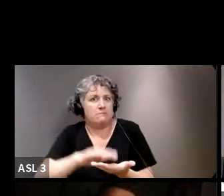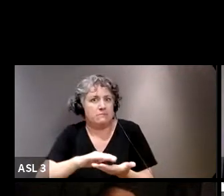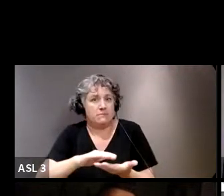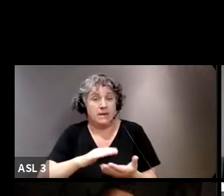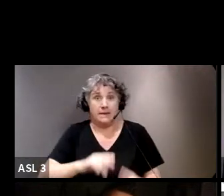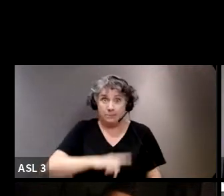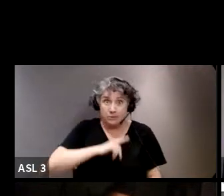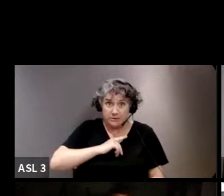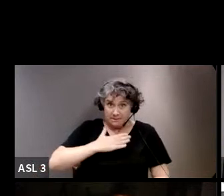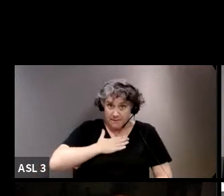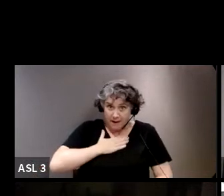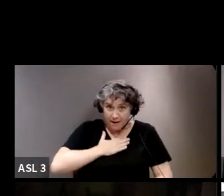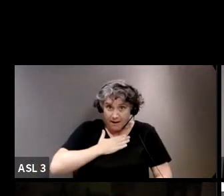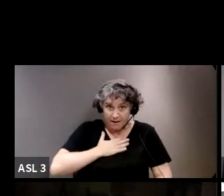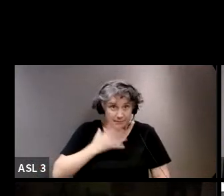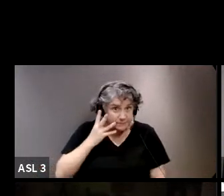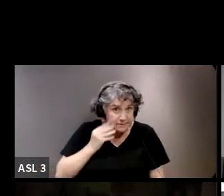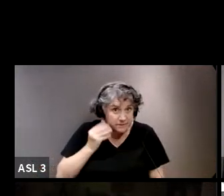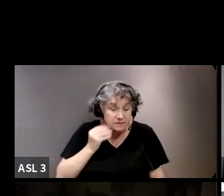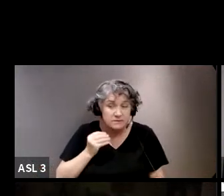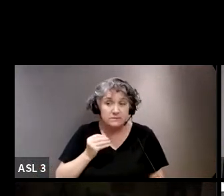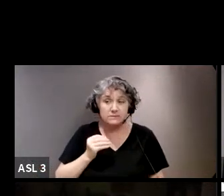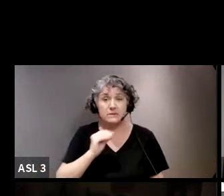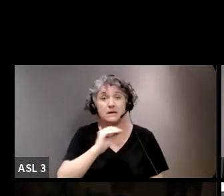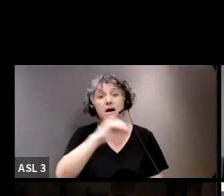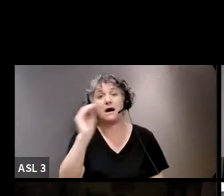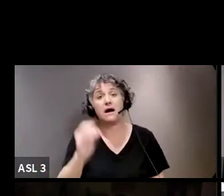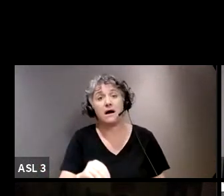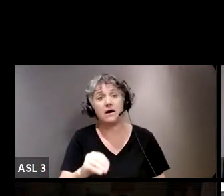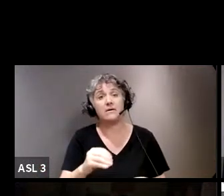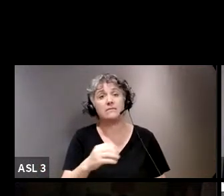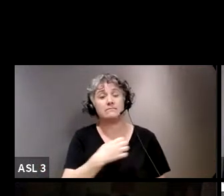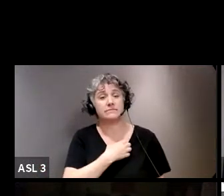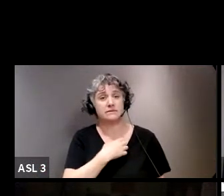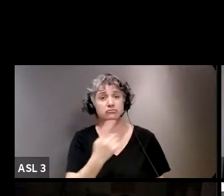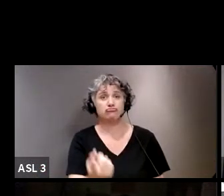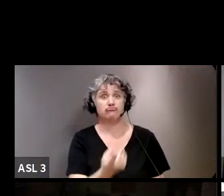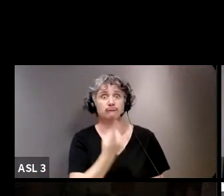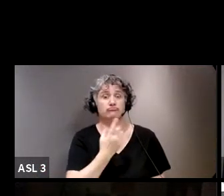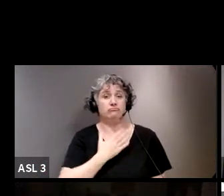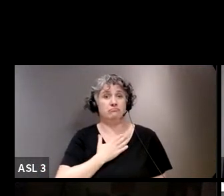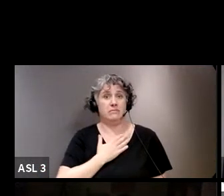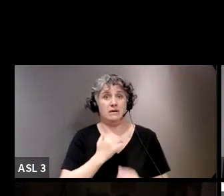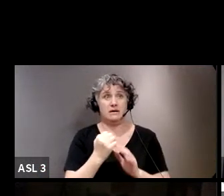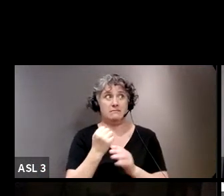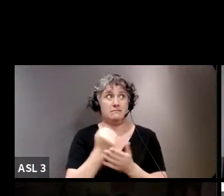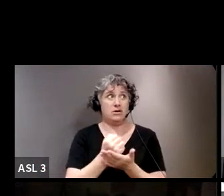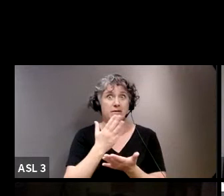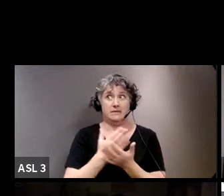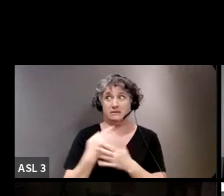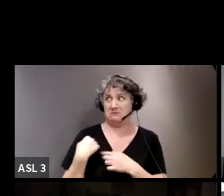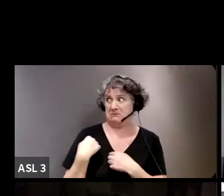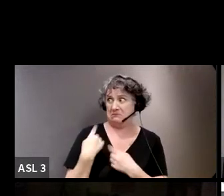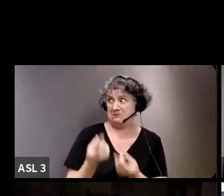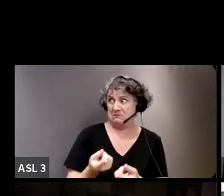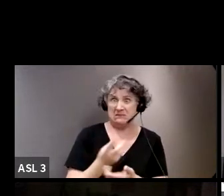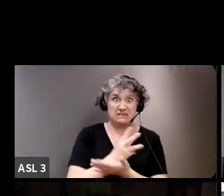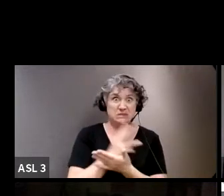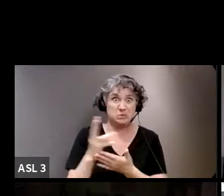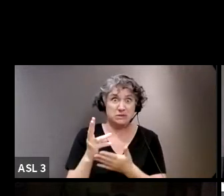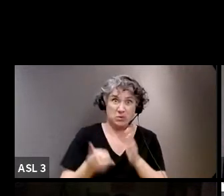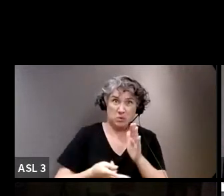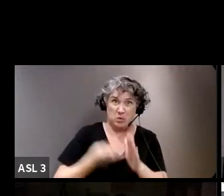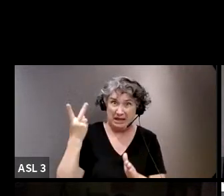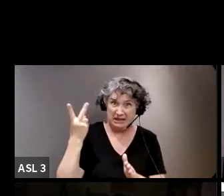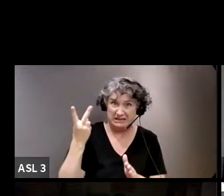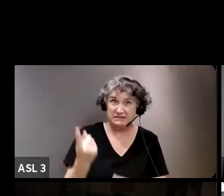personally um i've had ottawa police at my apartment uh twice in the last six weeks and i can